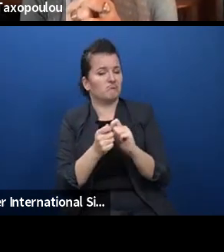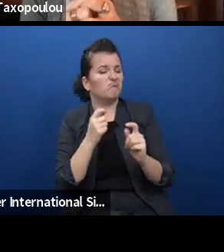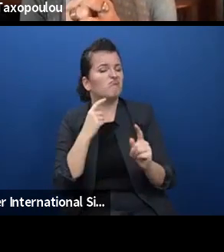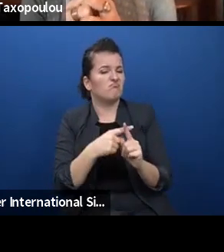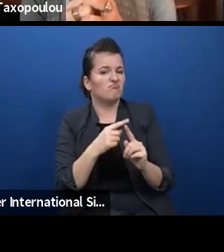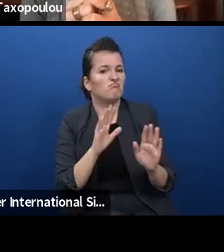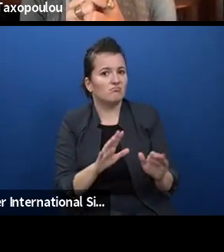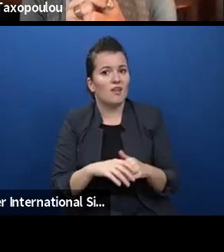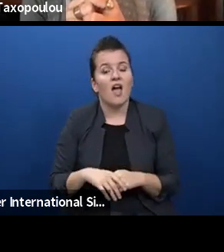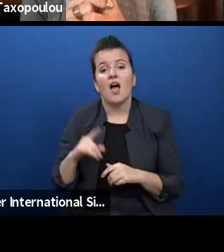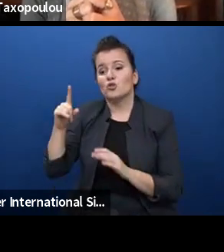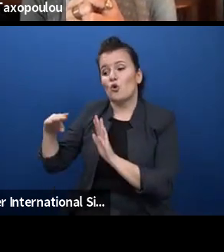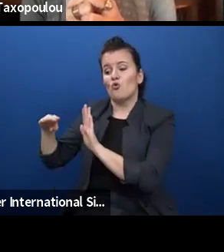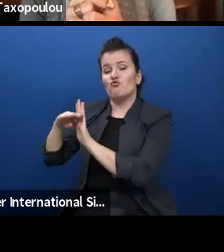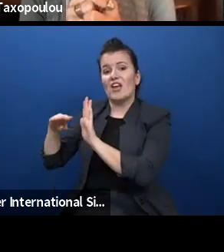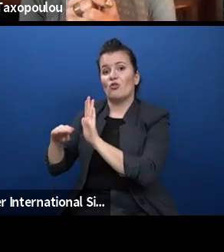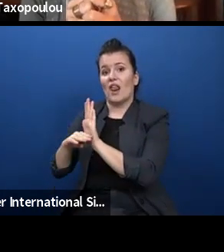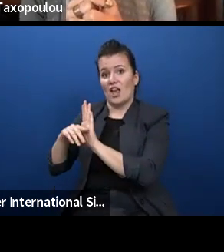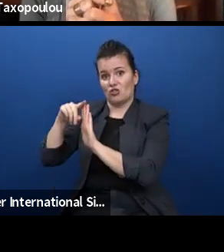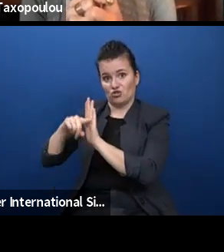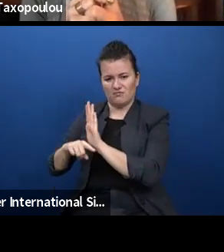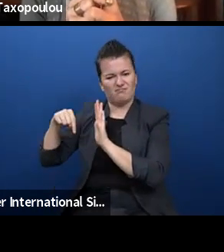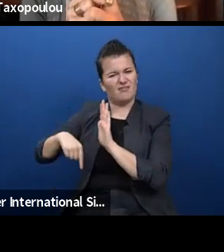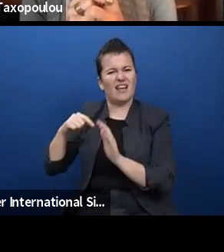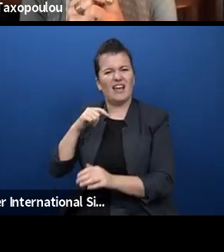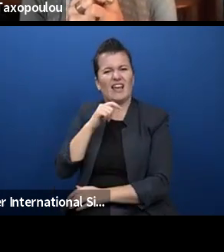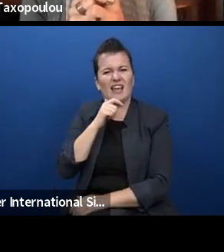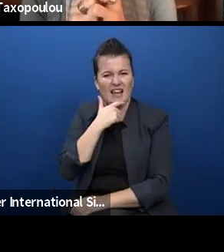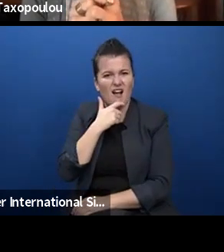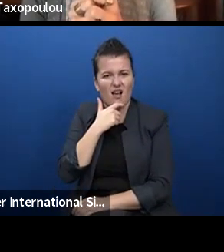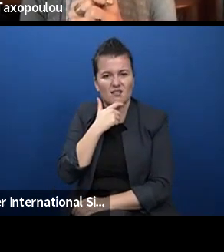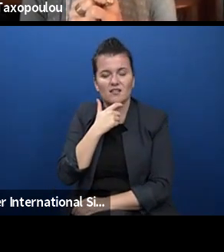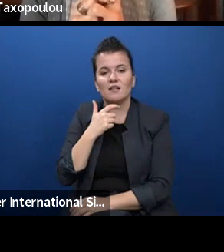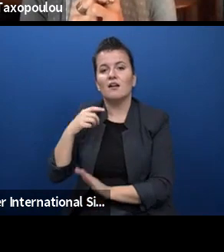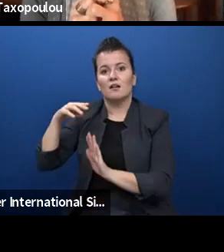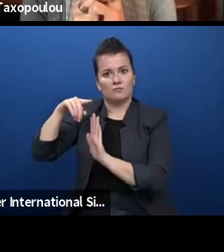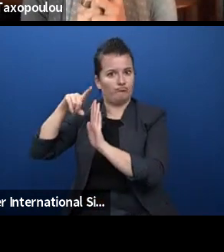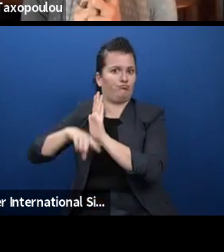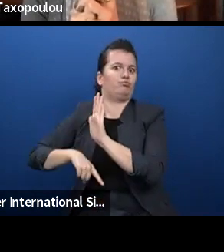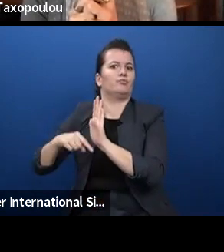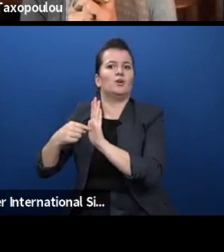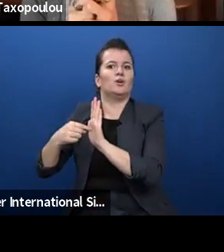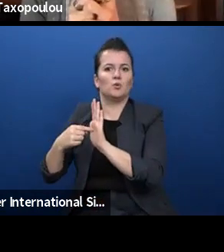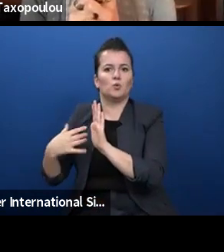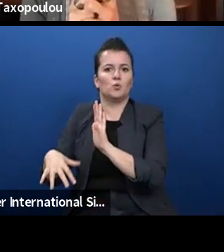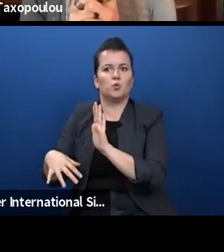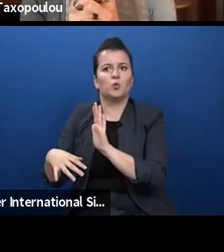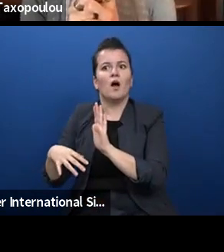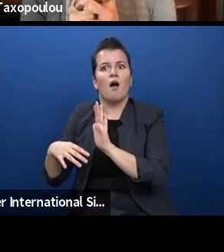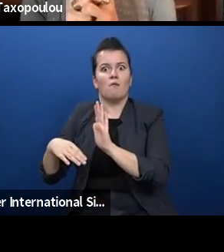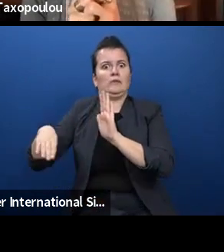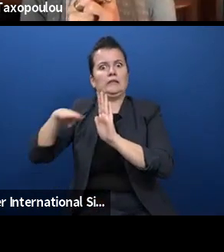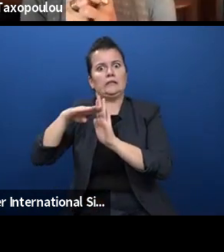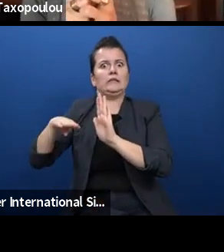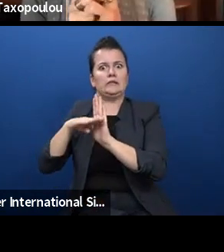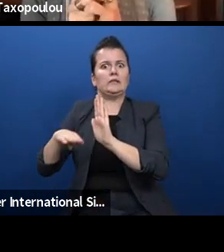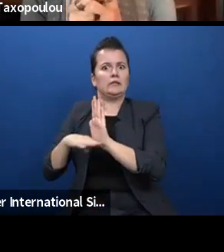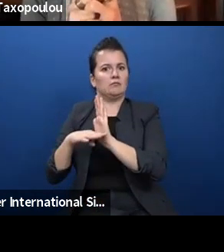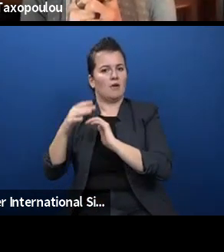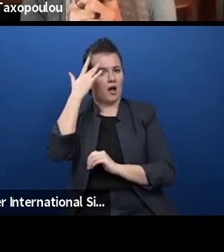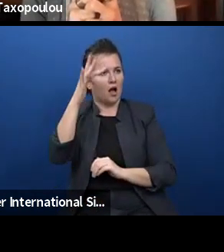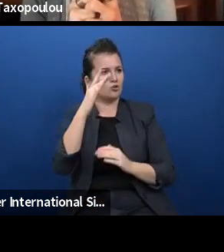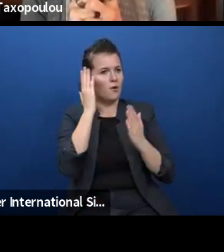used regulation. There is, like in England, there is a very challenging set of requirements for cultural